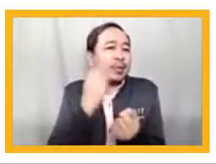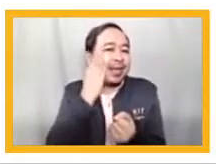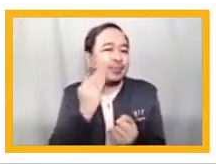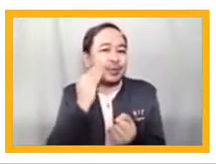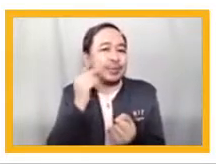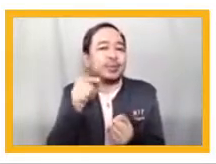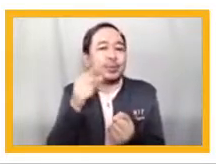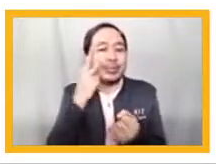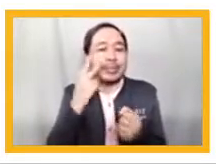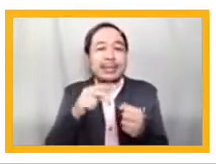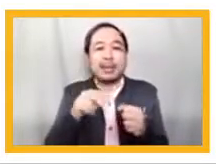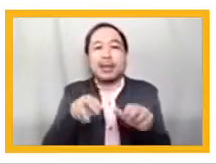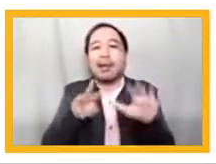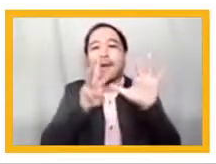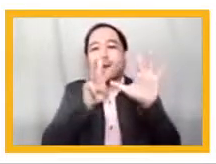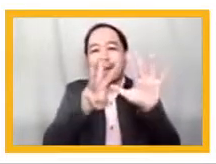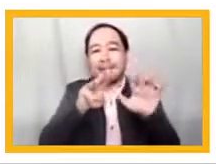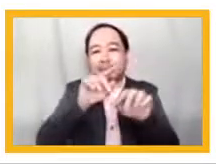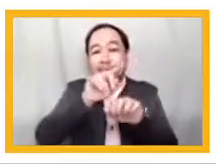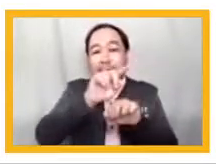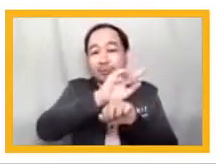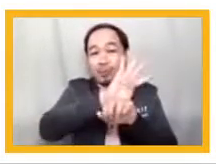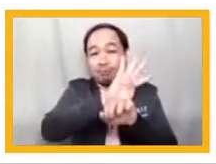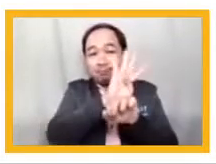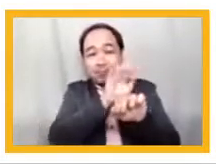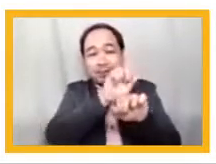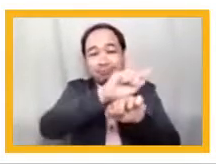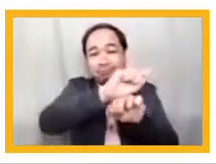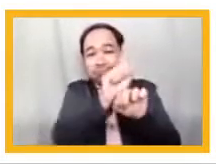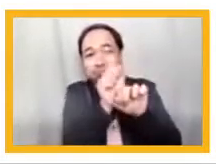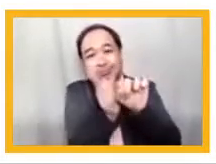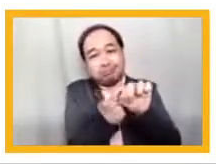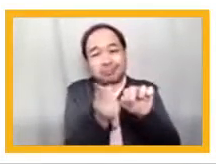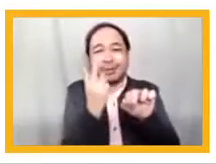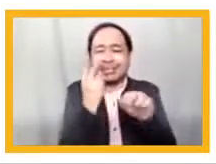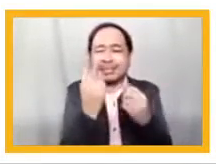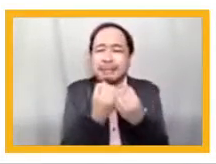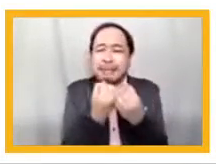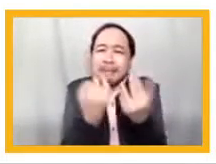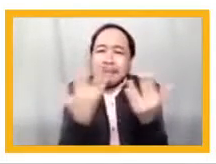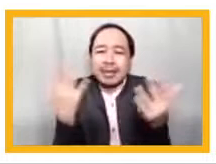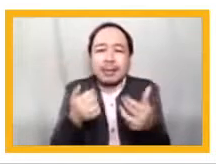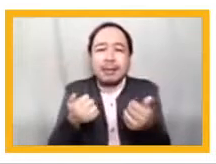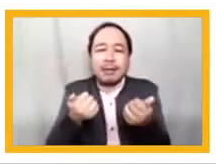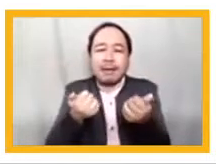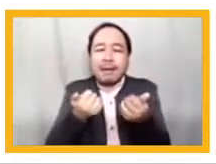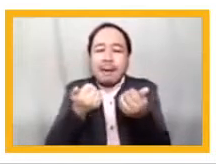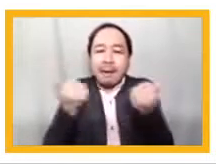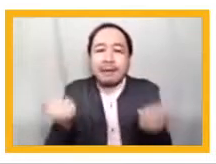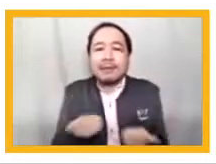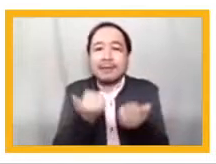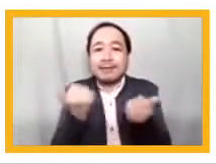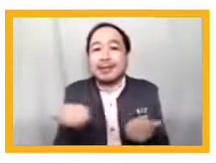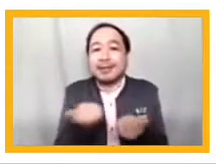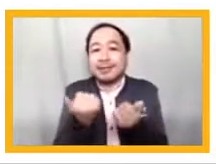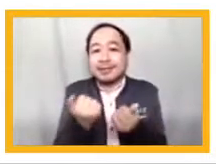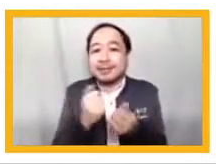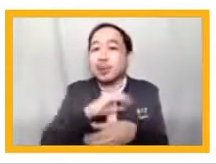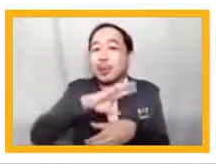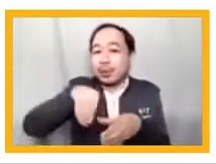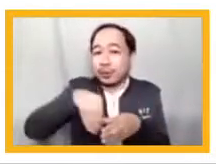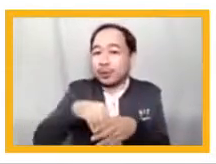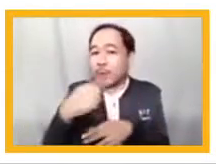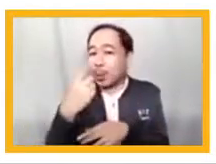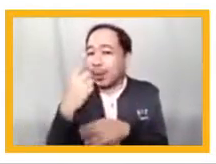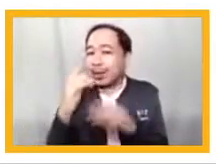Freedom Campus. You can see a lot of activities here, including the online courses, which is in the